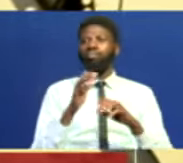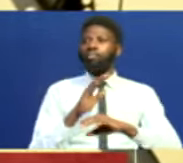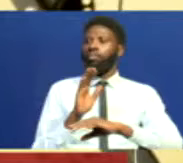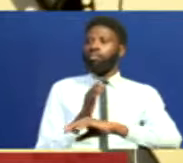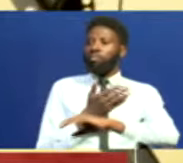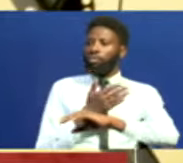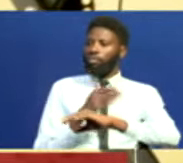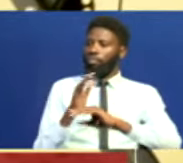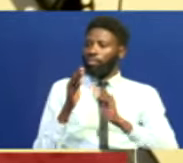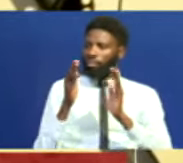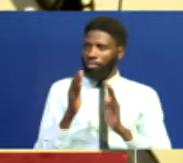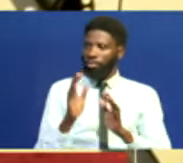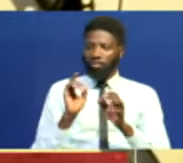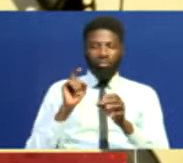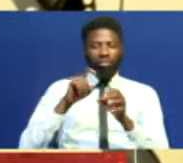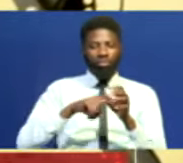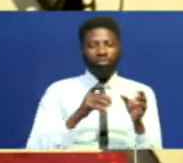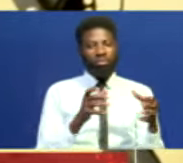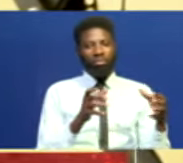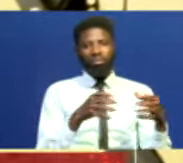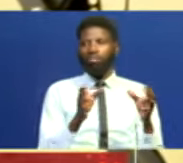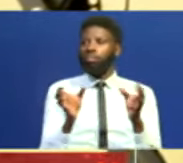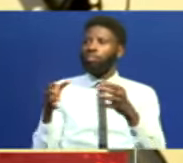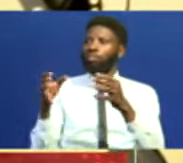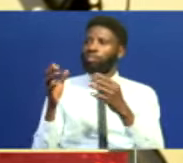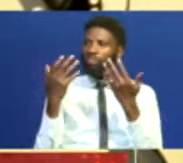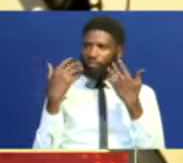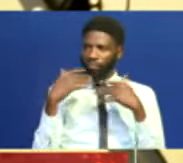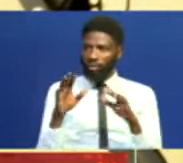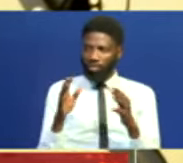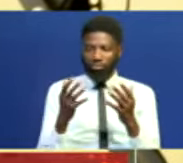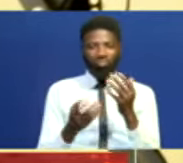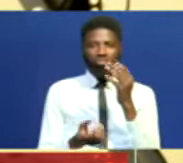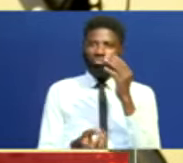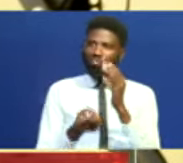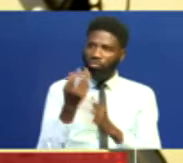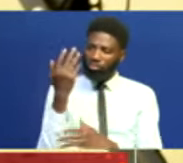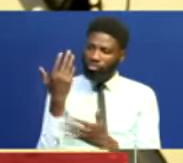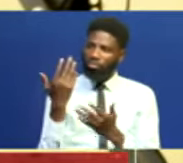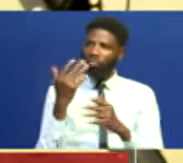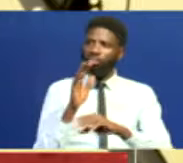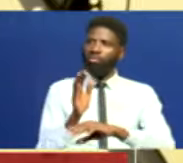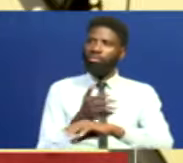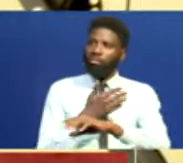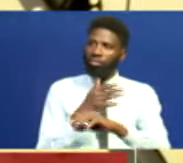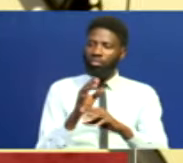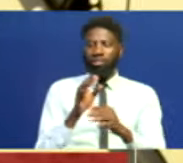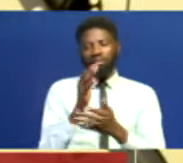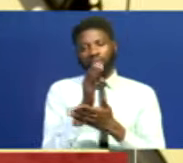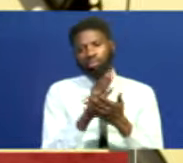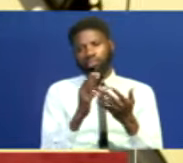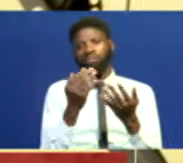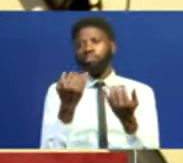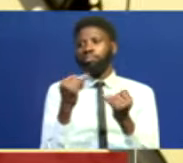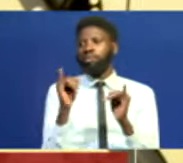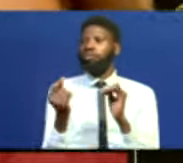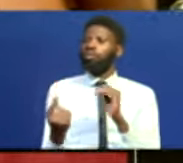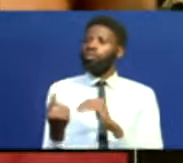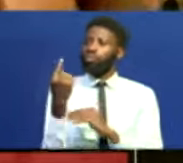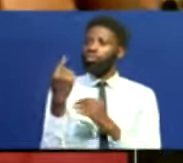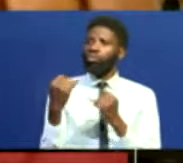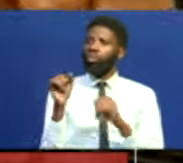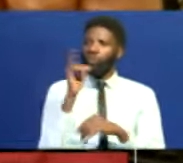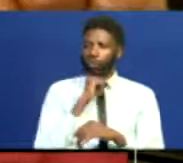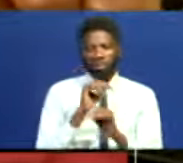ambao wameweza kujiunga katika vikundi na kuachilia muziki. Wengine wamejaribu kusimama peke yao kutunga nyimbo na